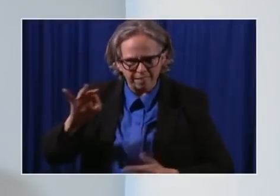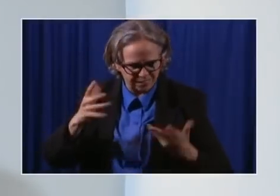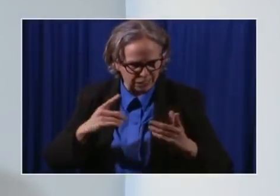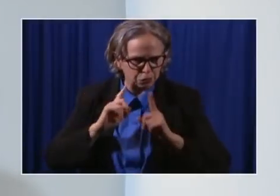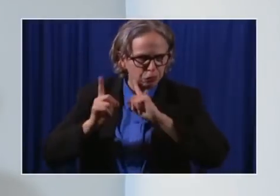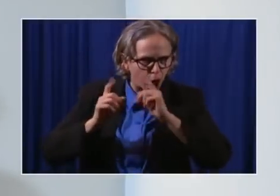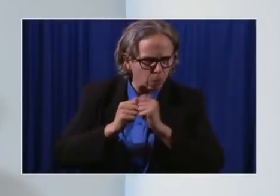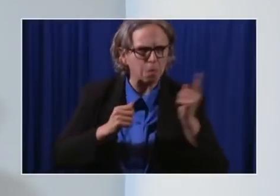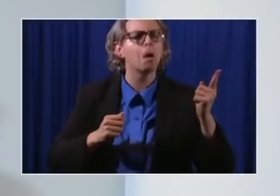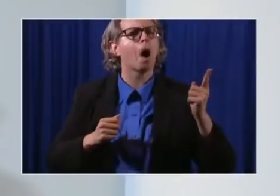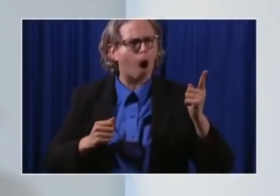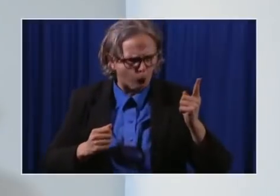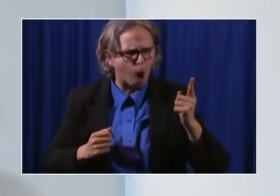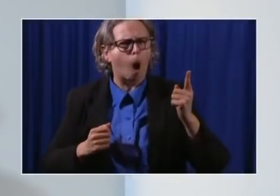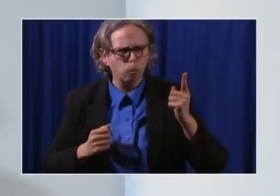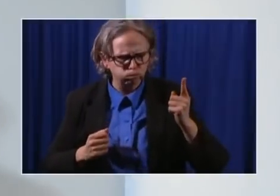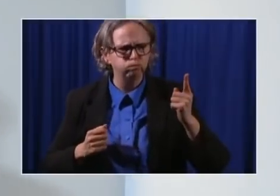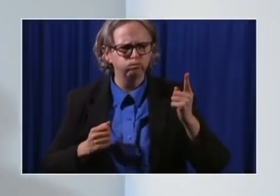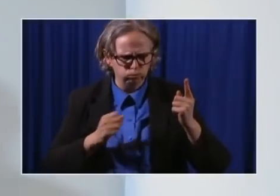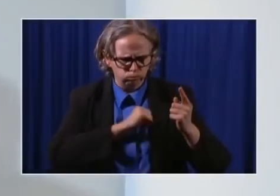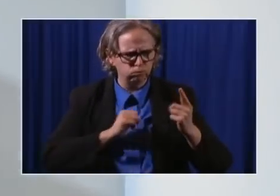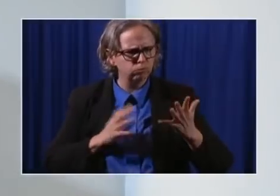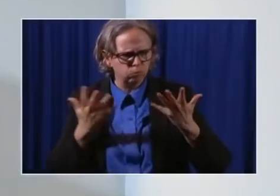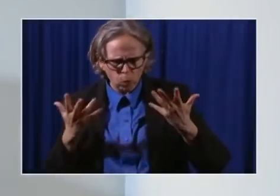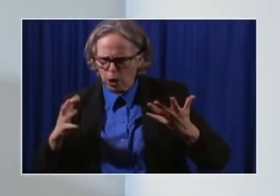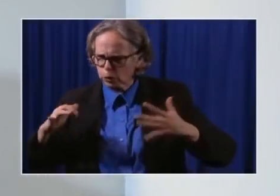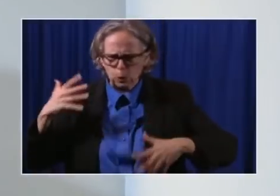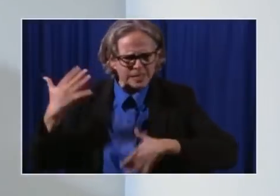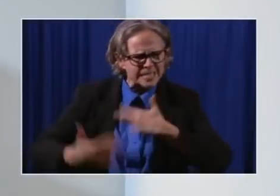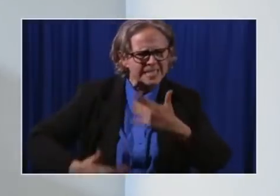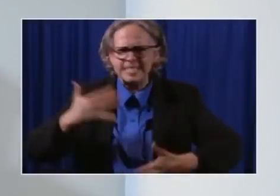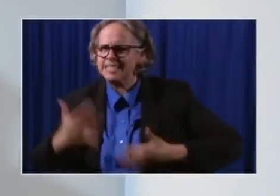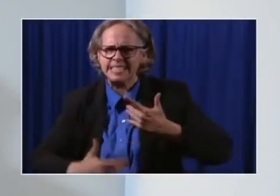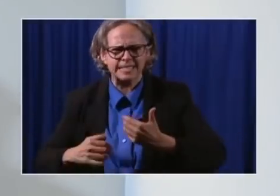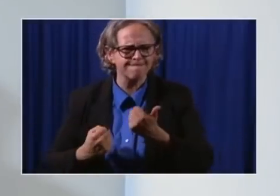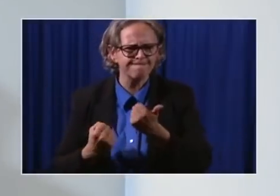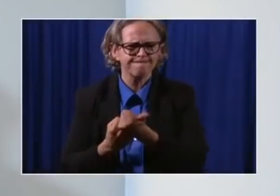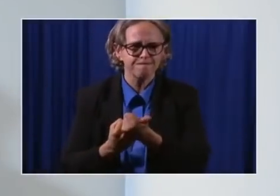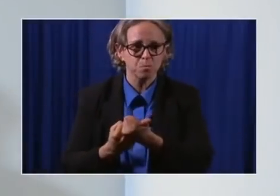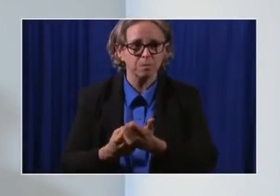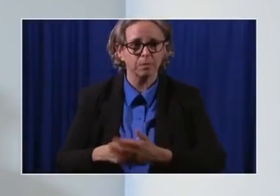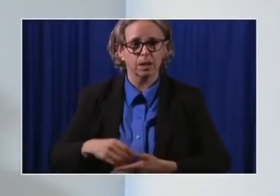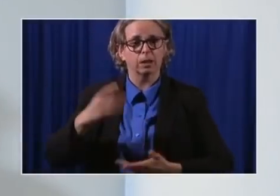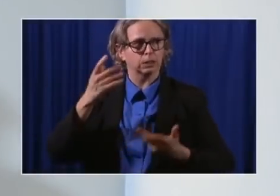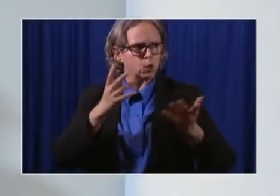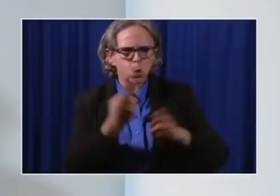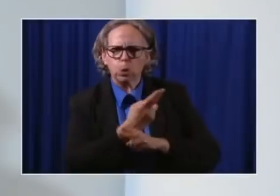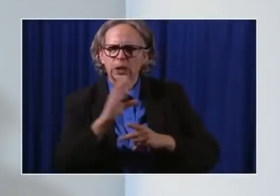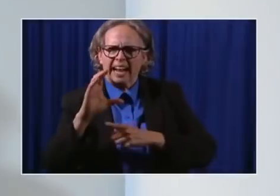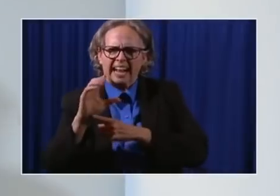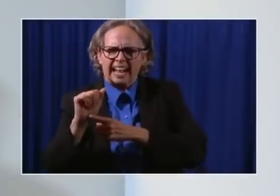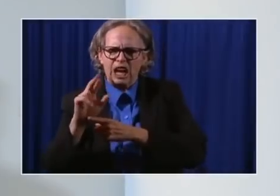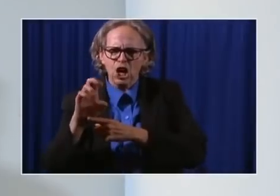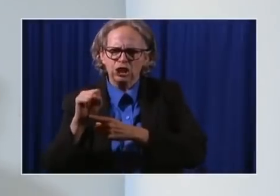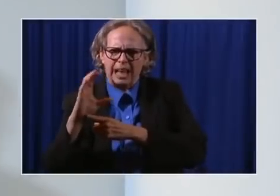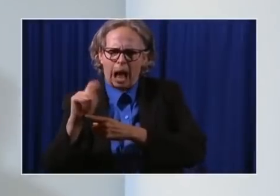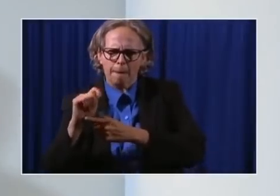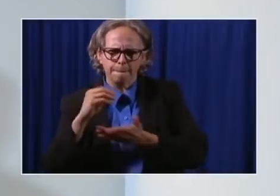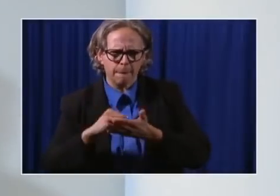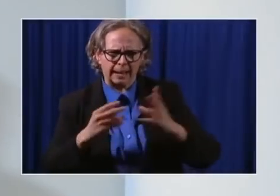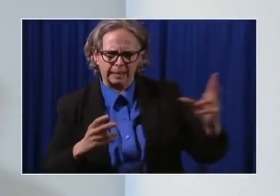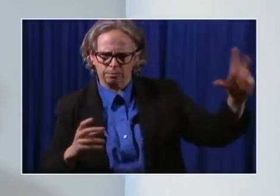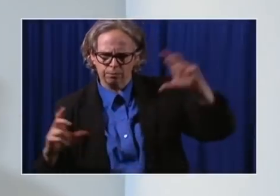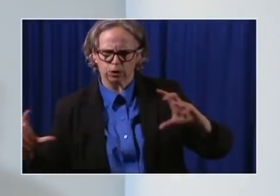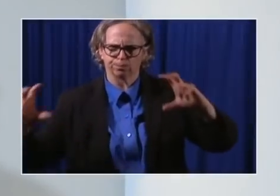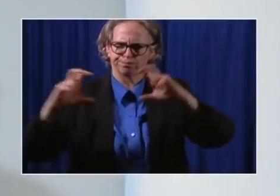hotspots and internet devices to enable students to get the access that they need. What we will do is we